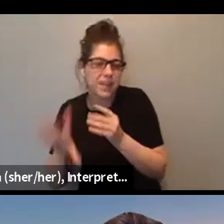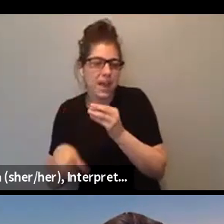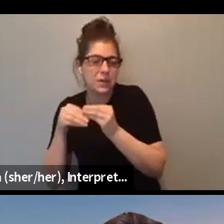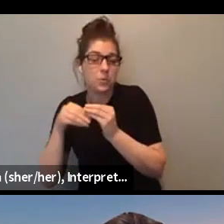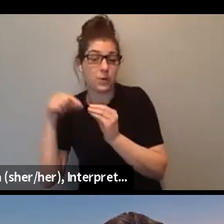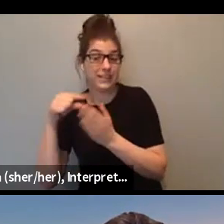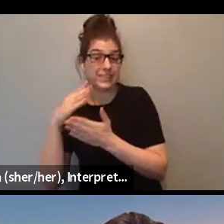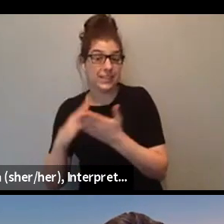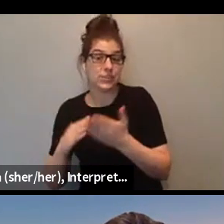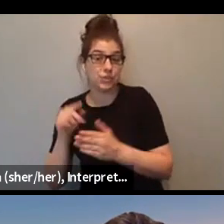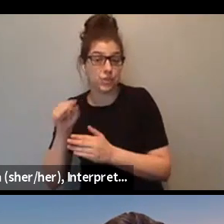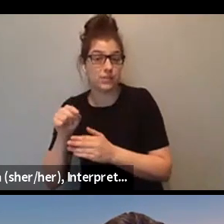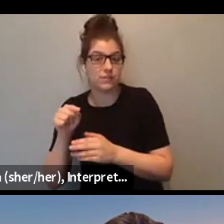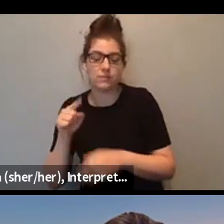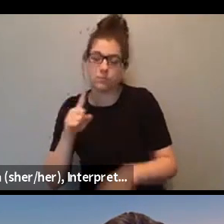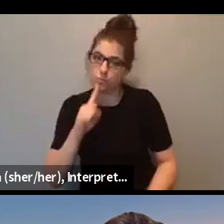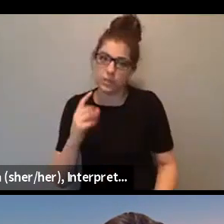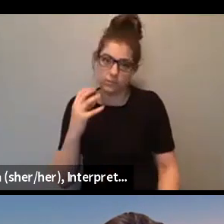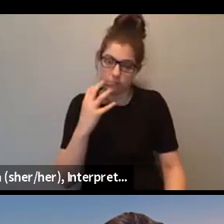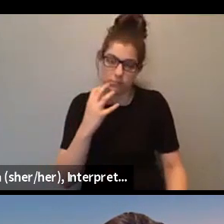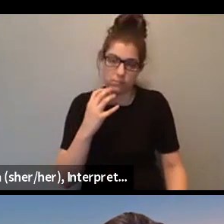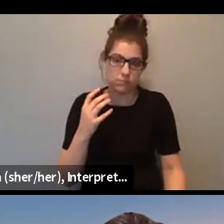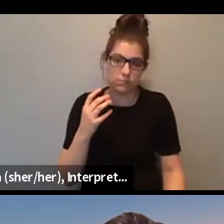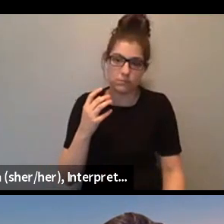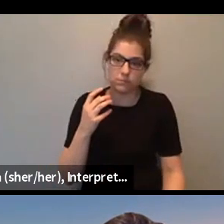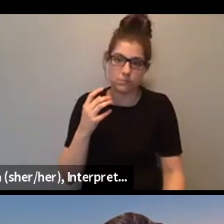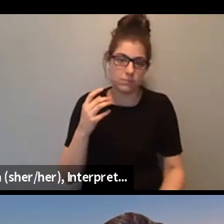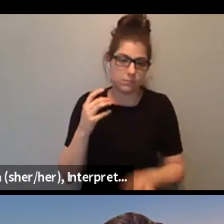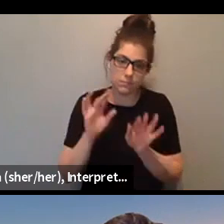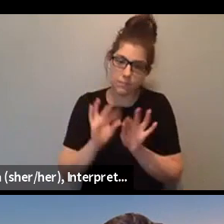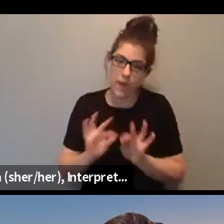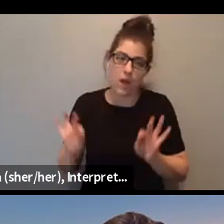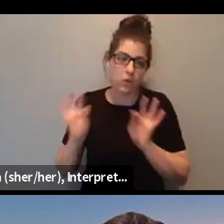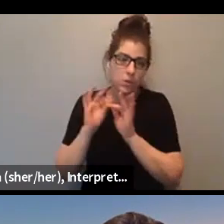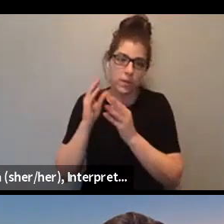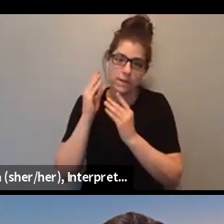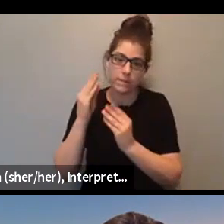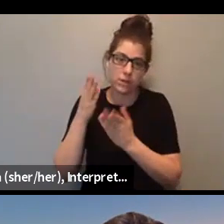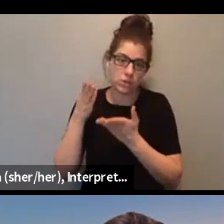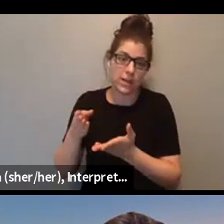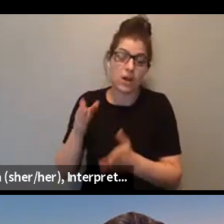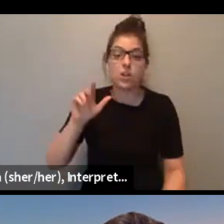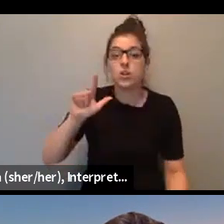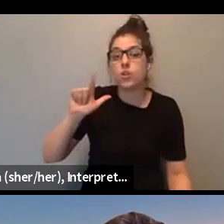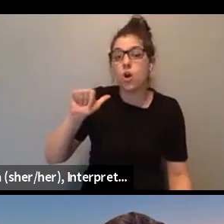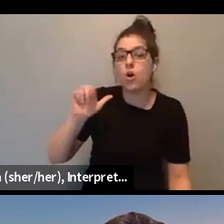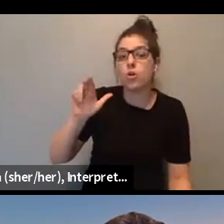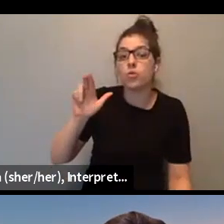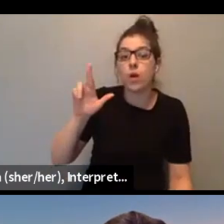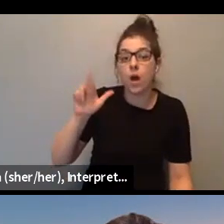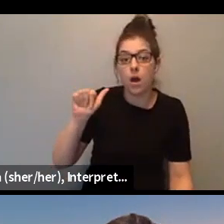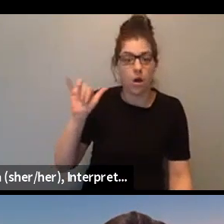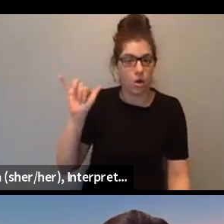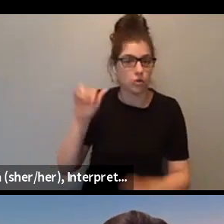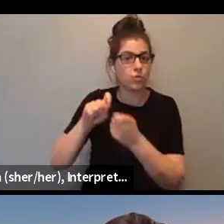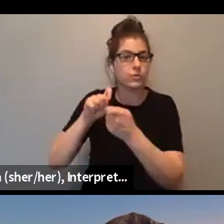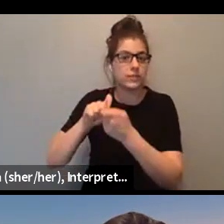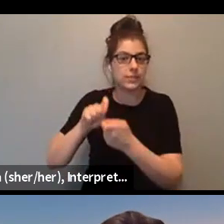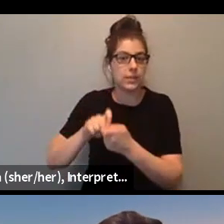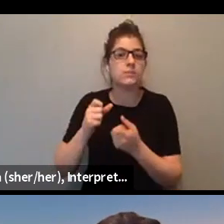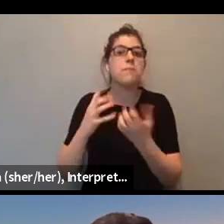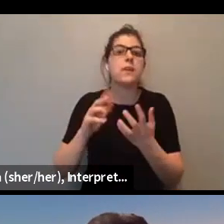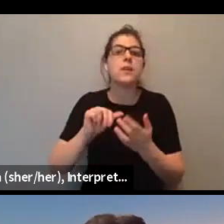is incredibly valuable, Laura also details many other aspects